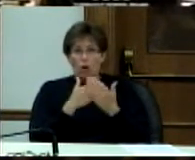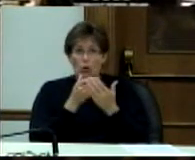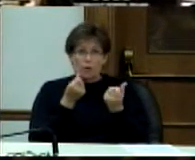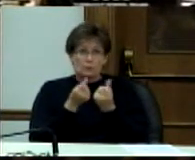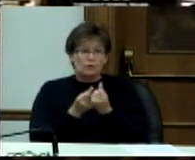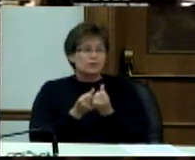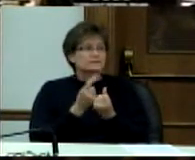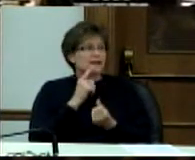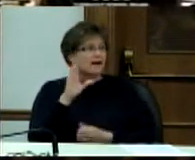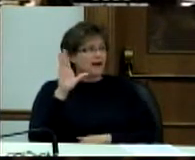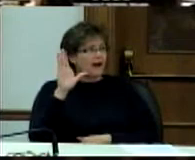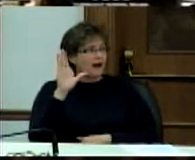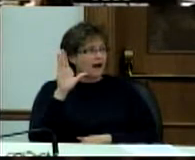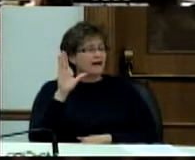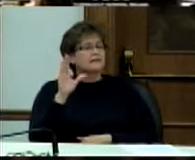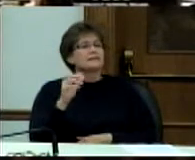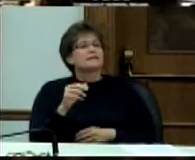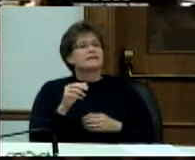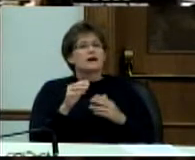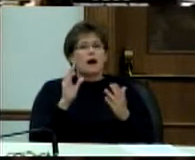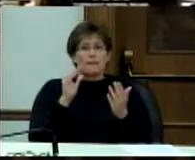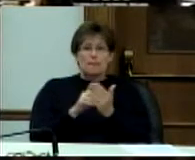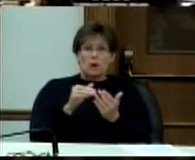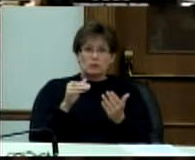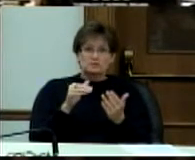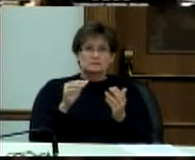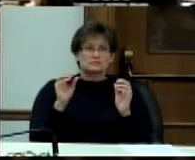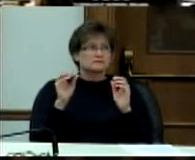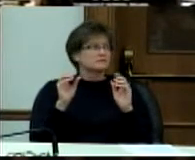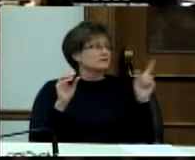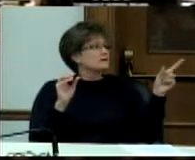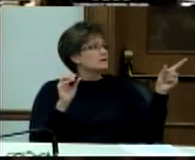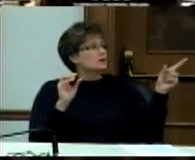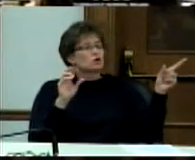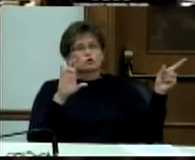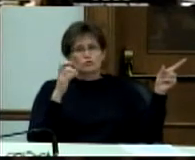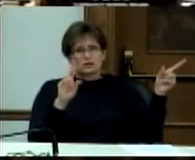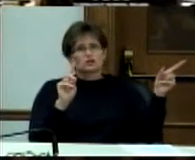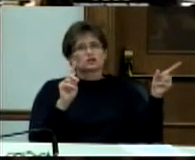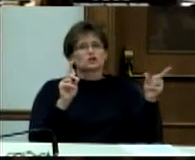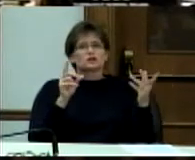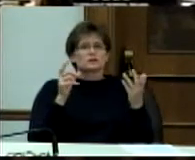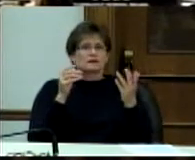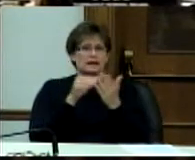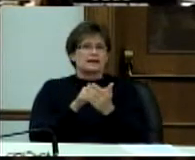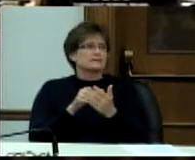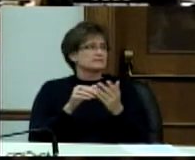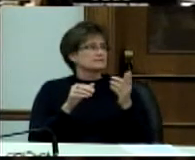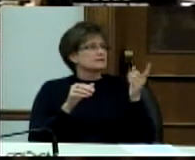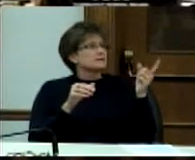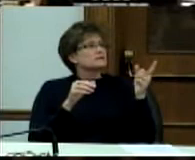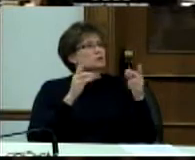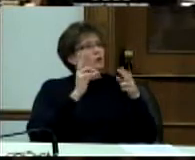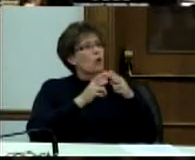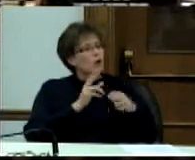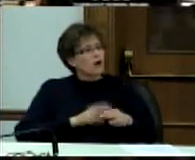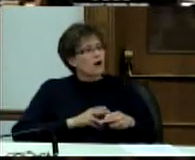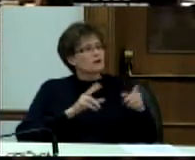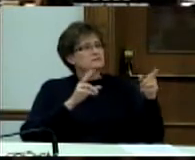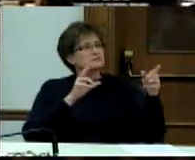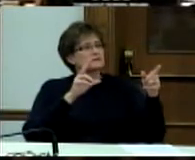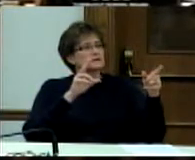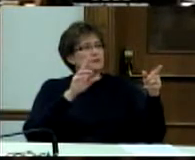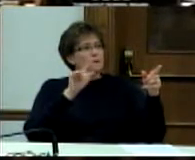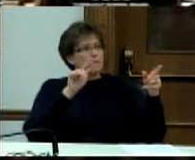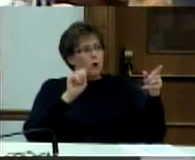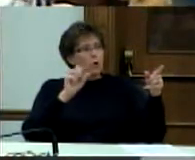All those in favor signify by saying aye. Aye. Opposed, same sign. No. All right, let's do a roll call. Mr. Clerk, would you please do a roll call? I'll